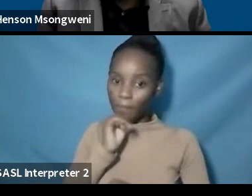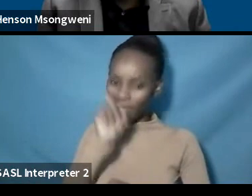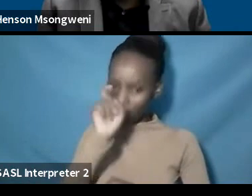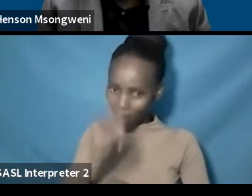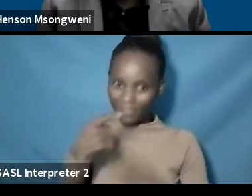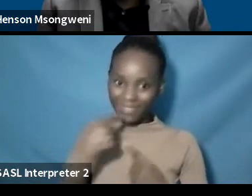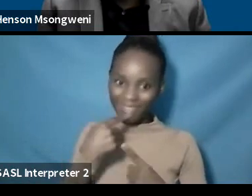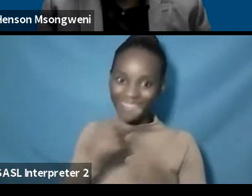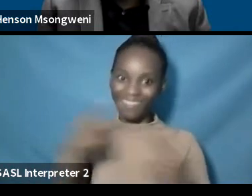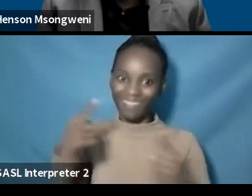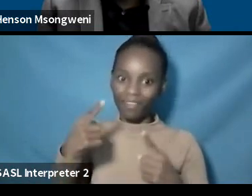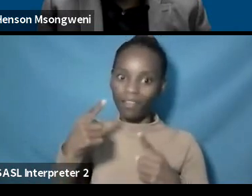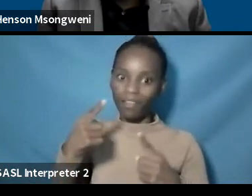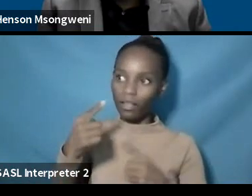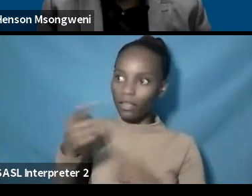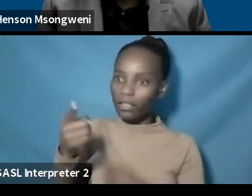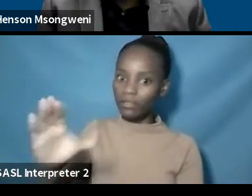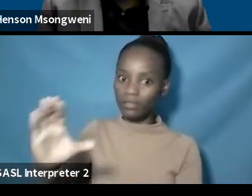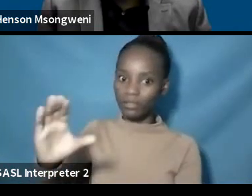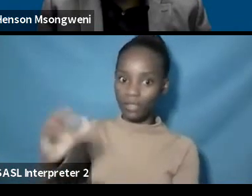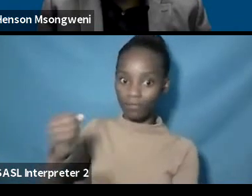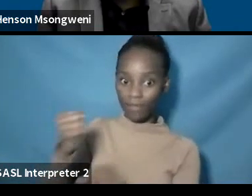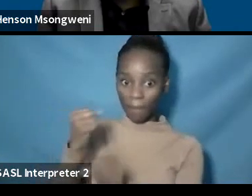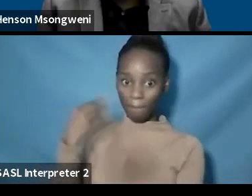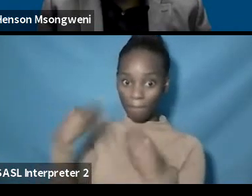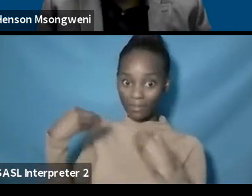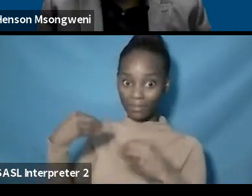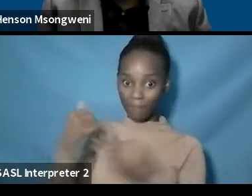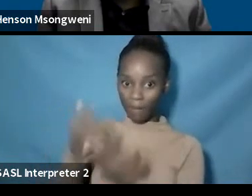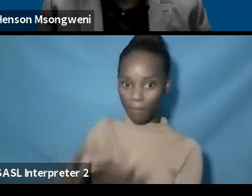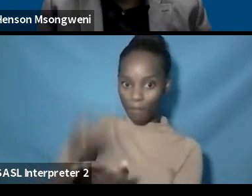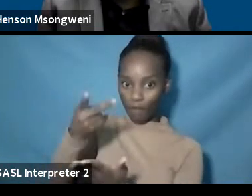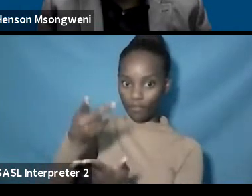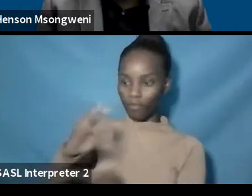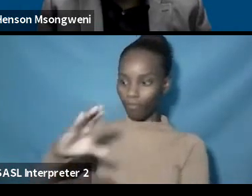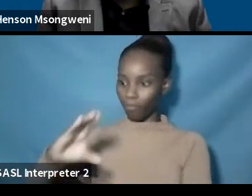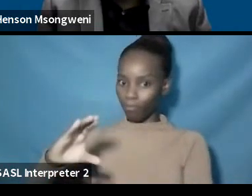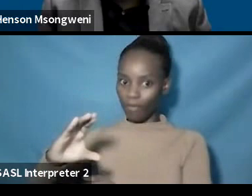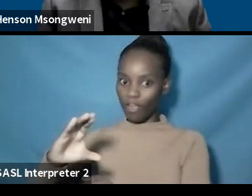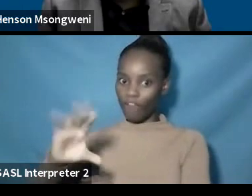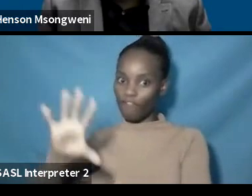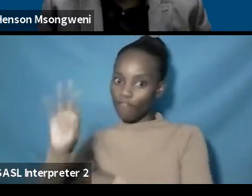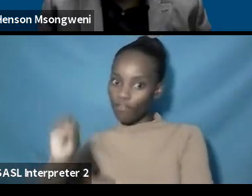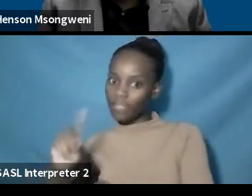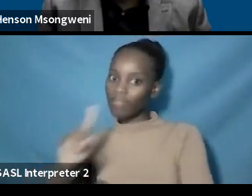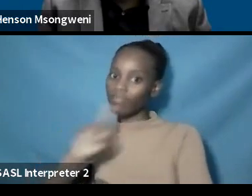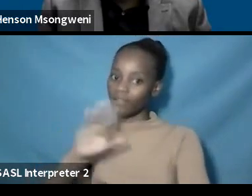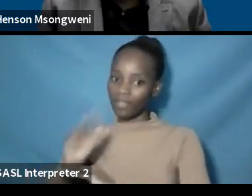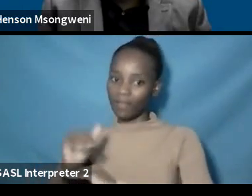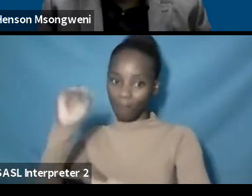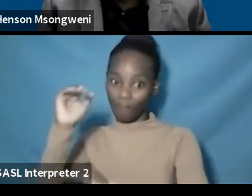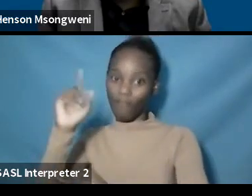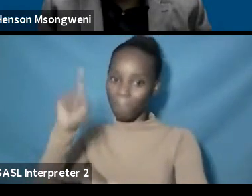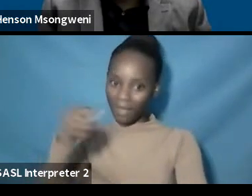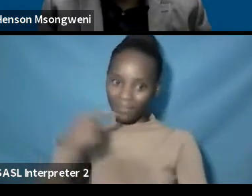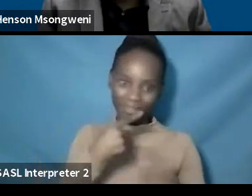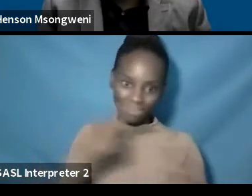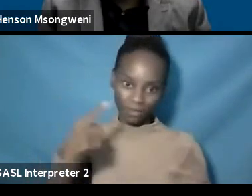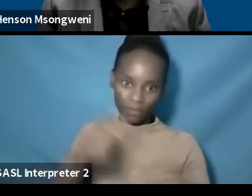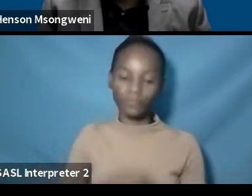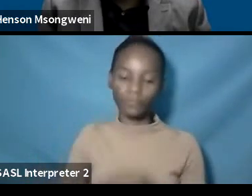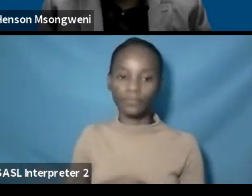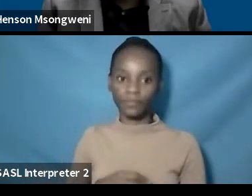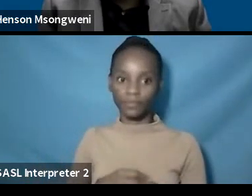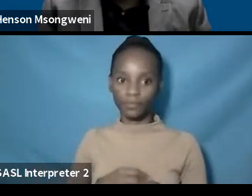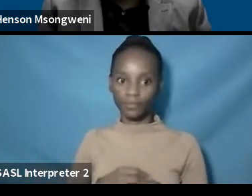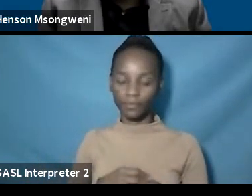above. Pay as you earn, you also need to register for pay as you earn, but not everybody should register for pay as you